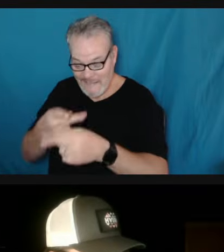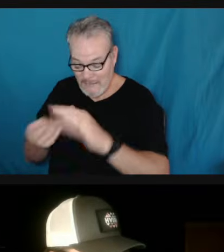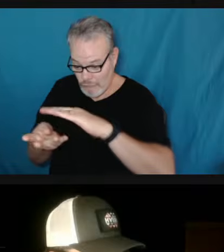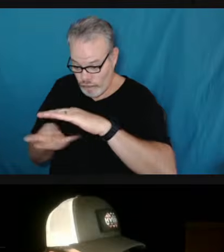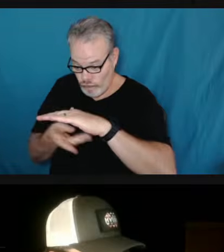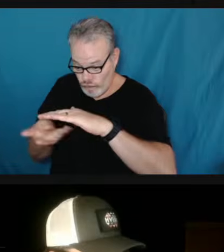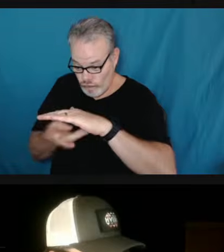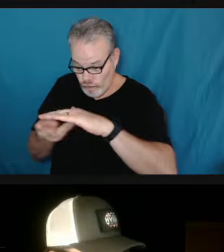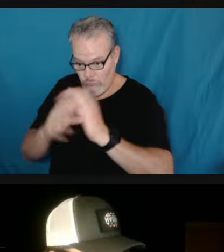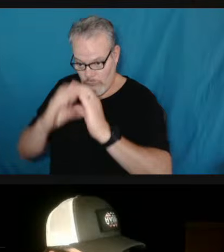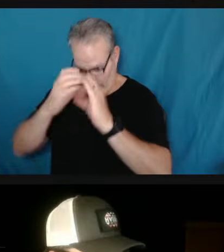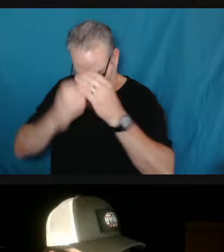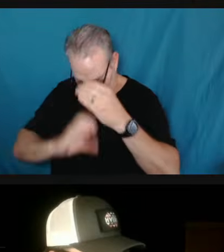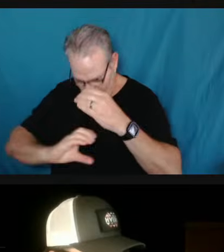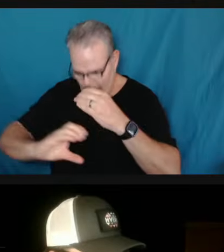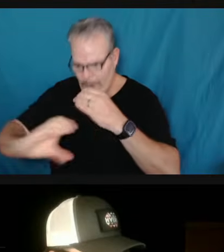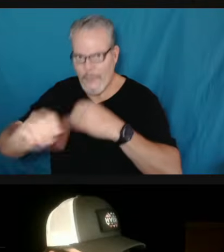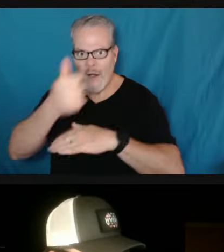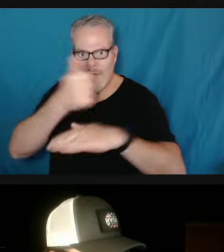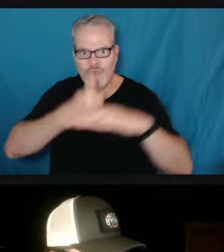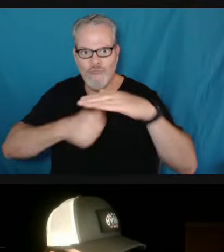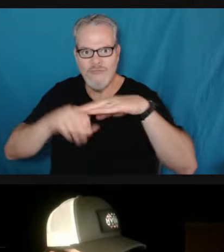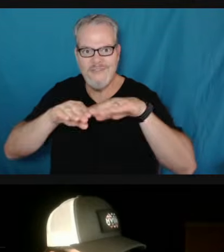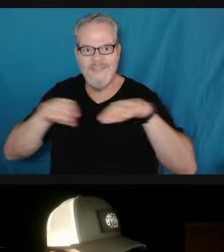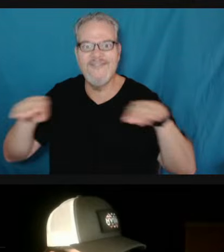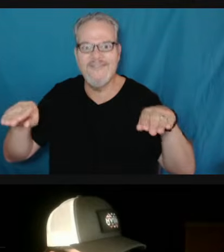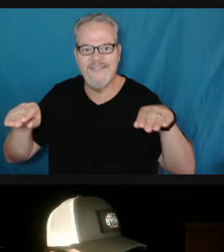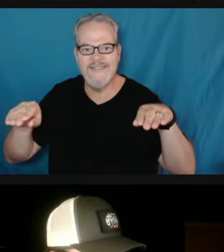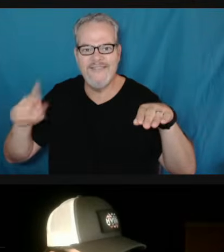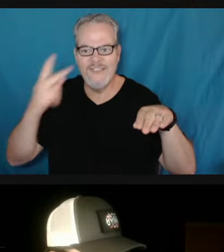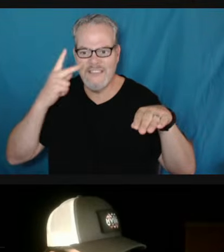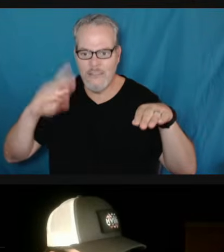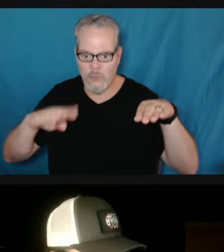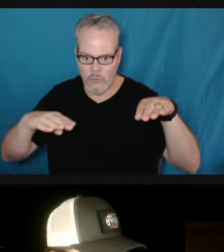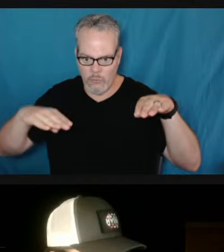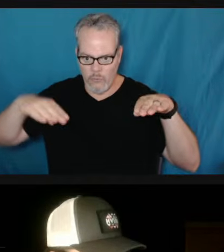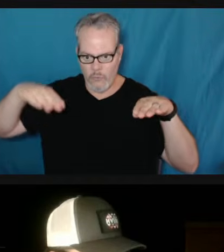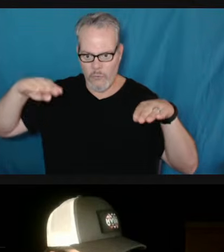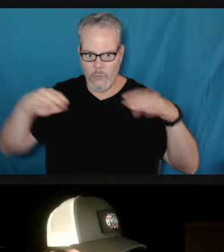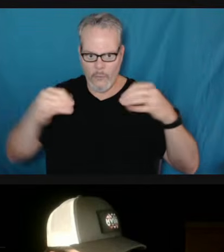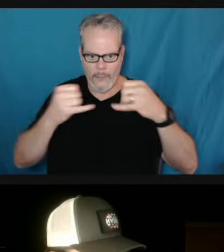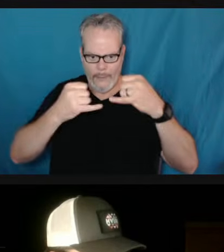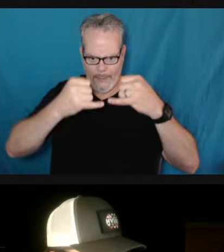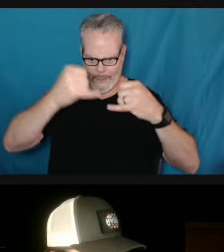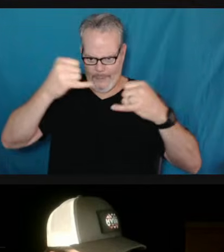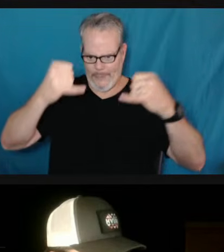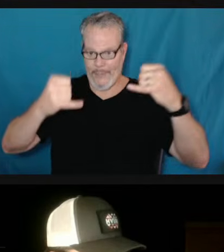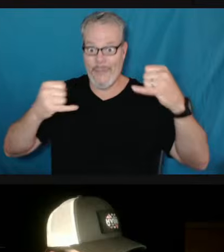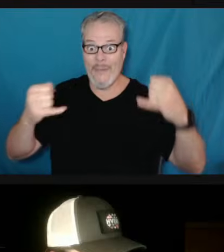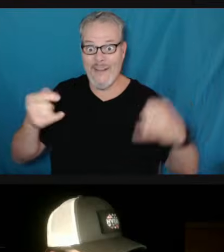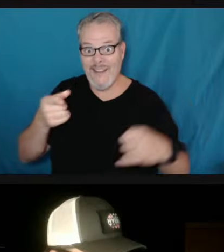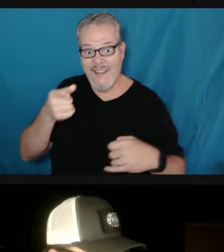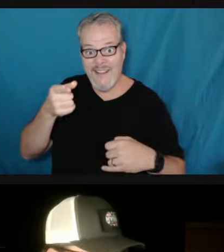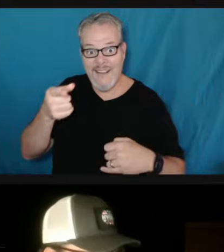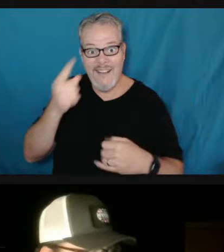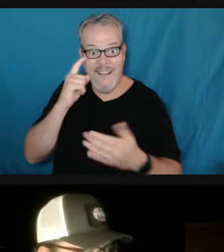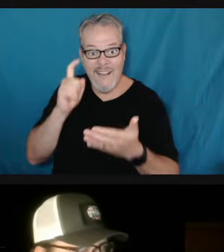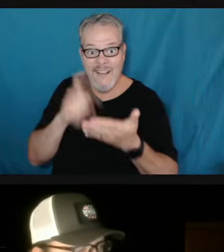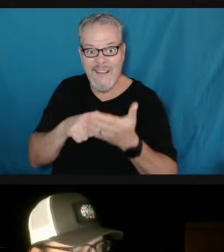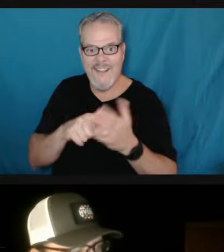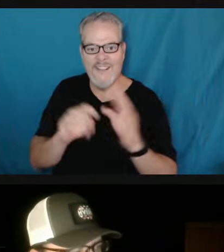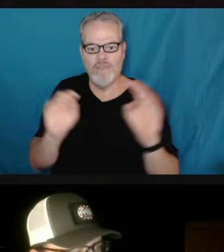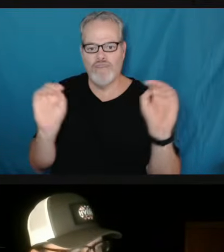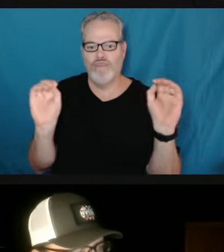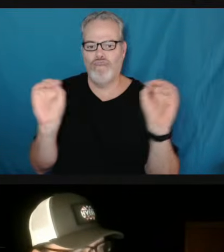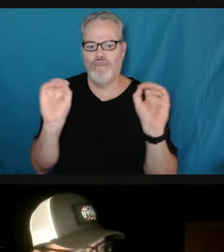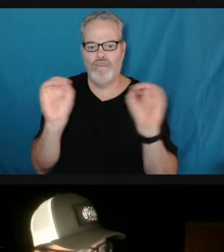of the crater floor, and rises that way as well. But really, we don't see that here. And not only that,